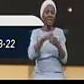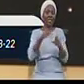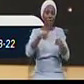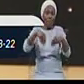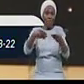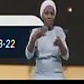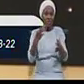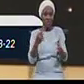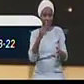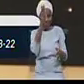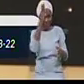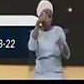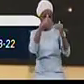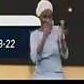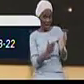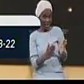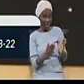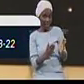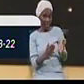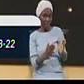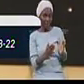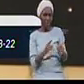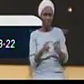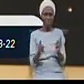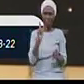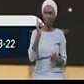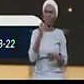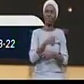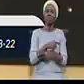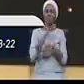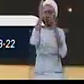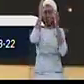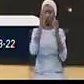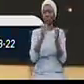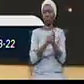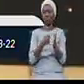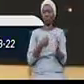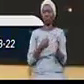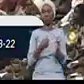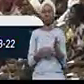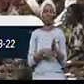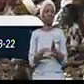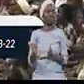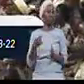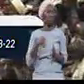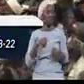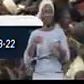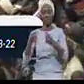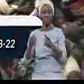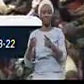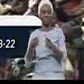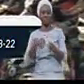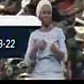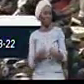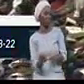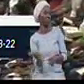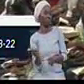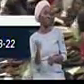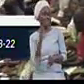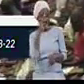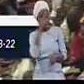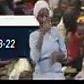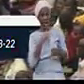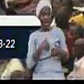privileges of the father's house. But one day he said, I'm going, I'm leaving. He had his own reason. He wanted to